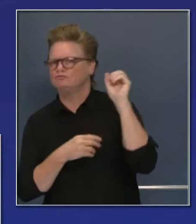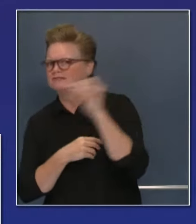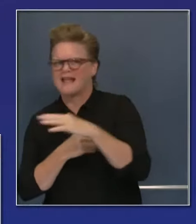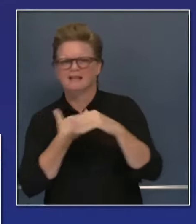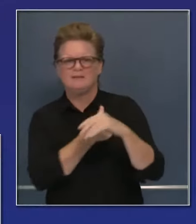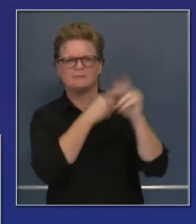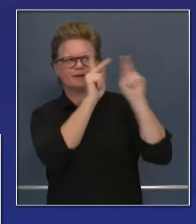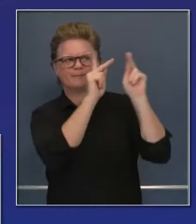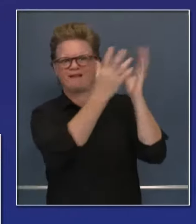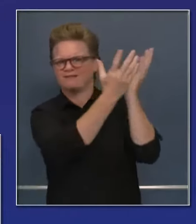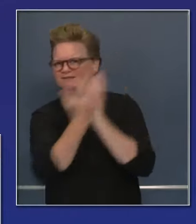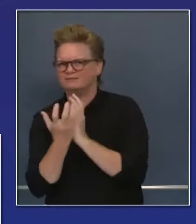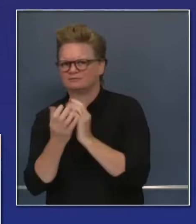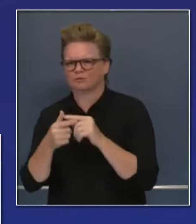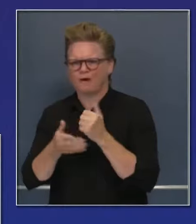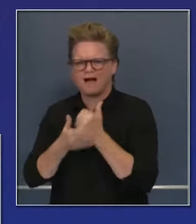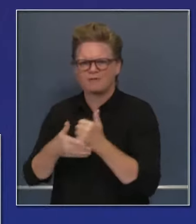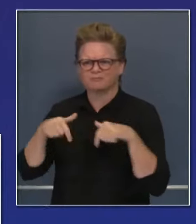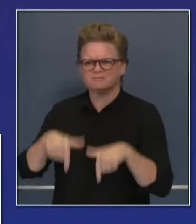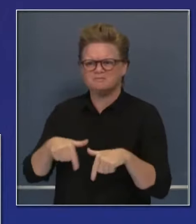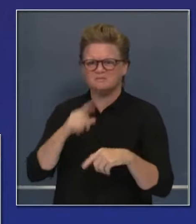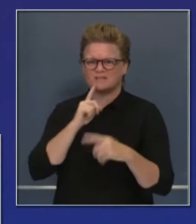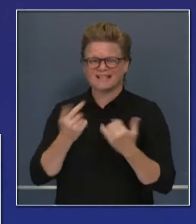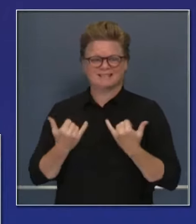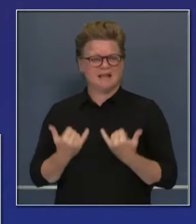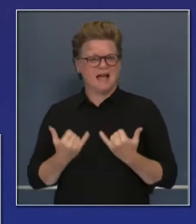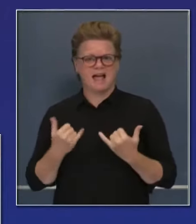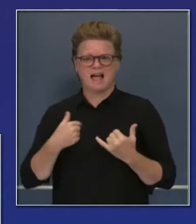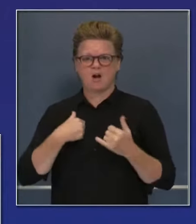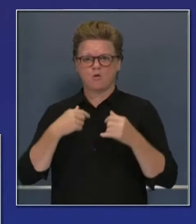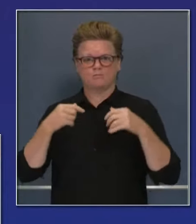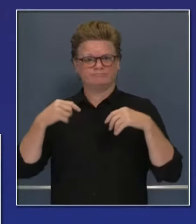0% contained, and as of this morning was at